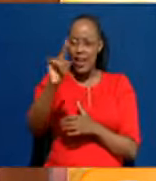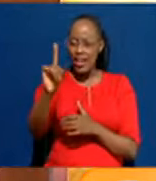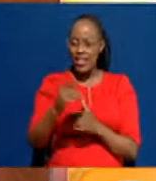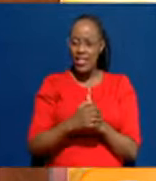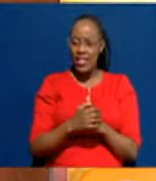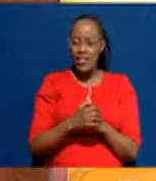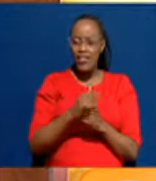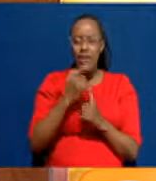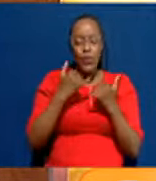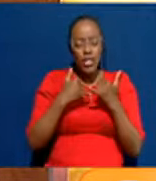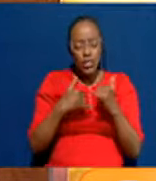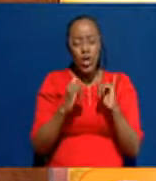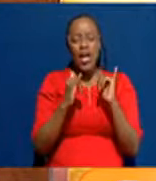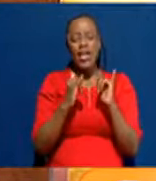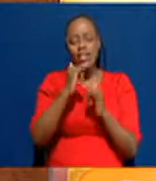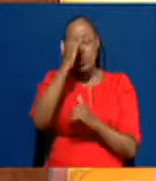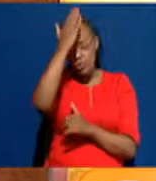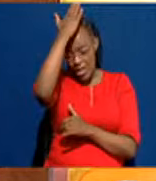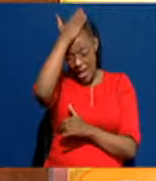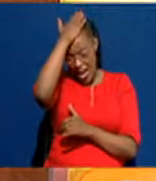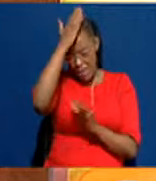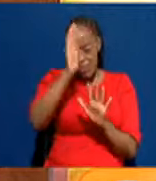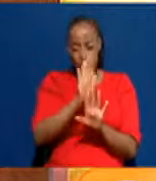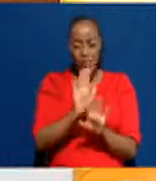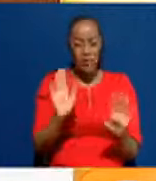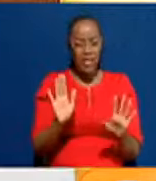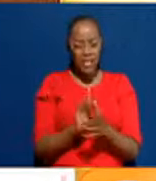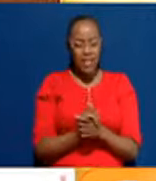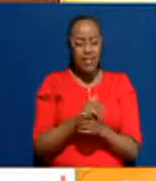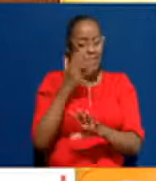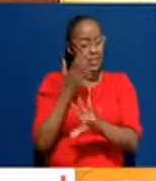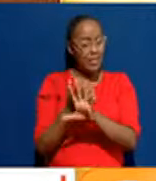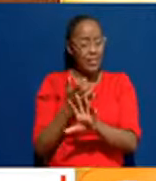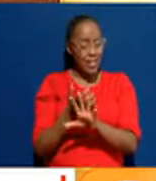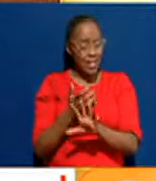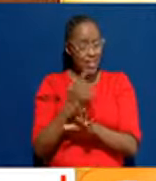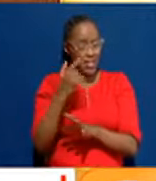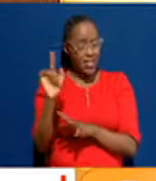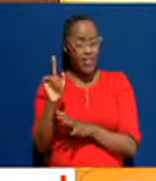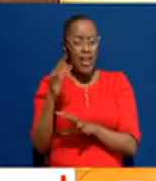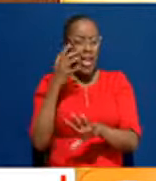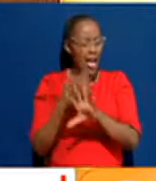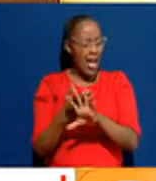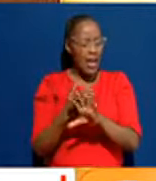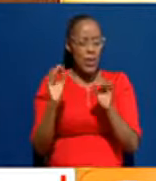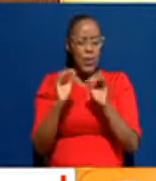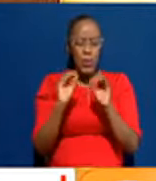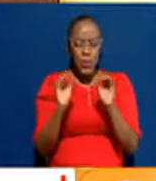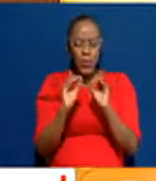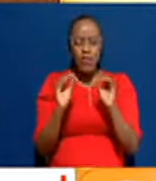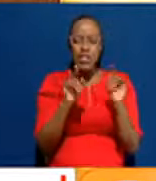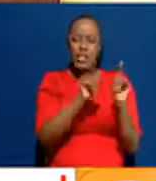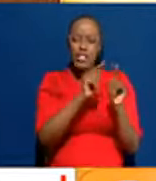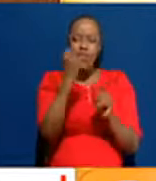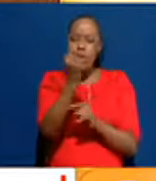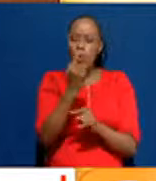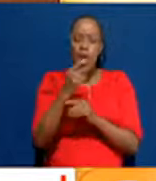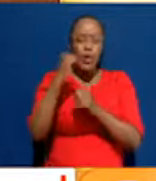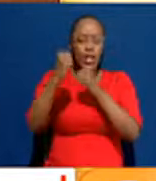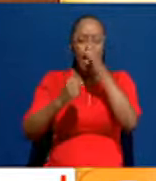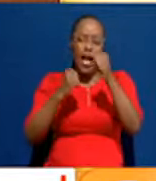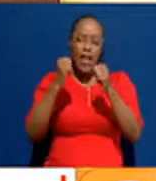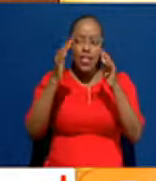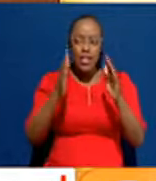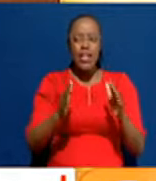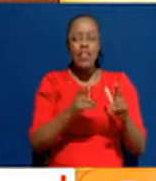To not try to be ourselves. Ningumu? Sio sana, tukiwa Europe, we are just athletes.